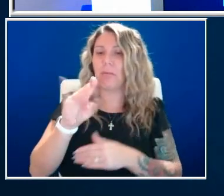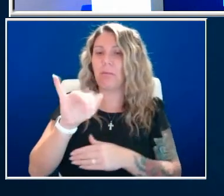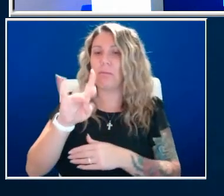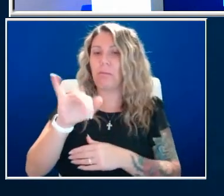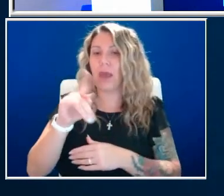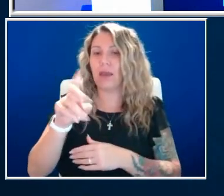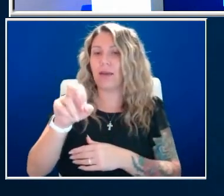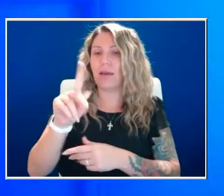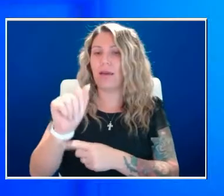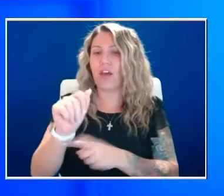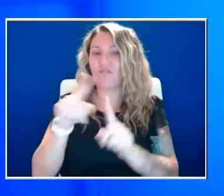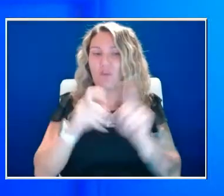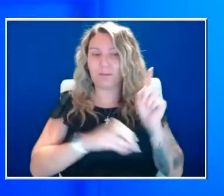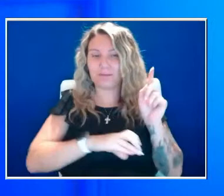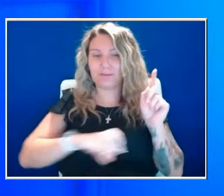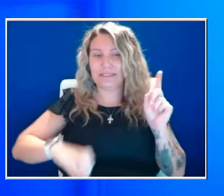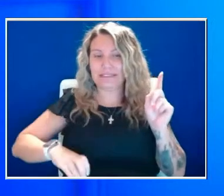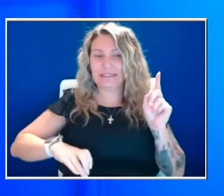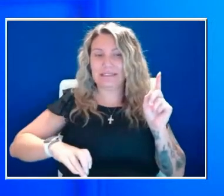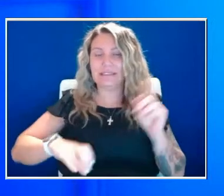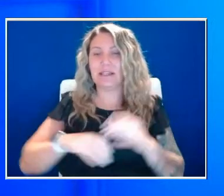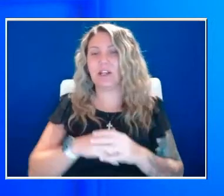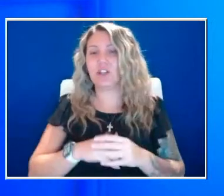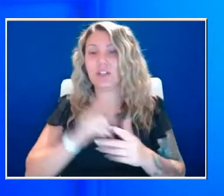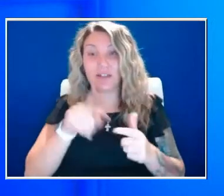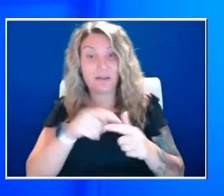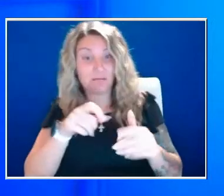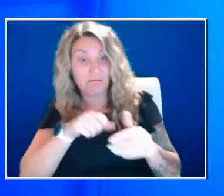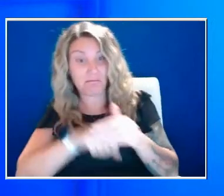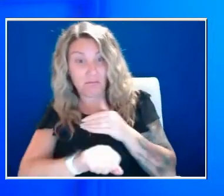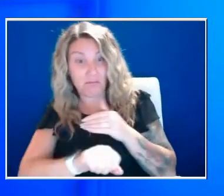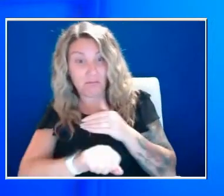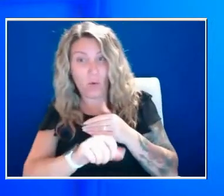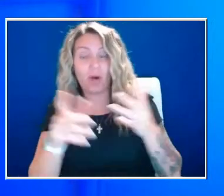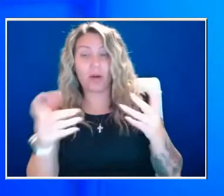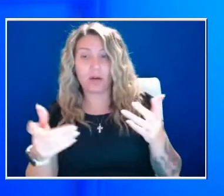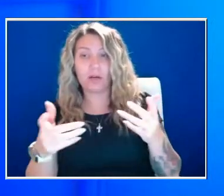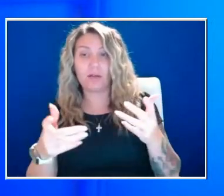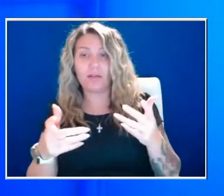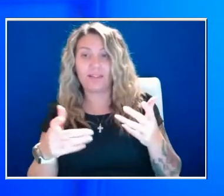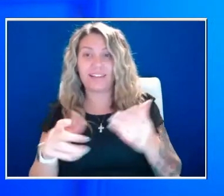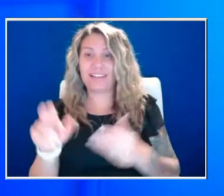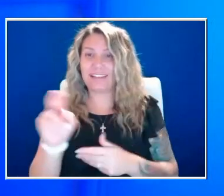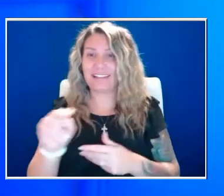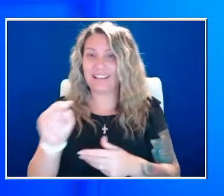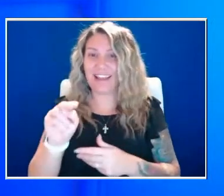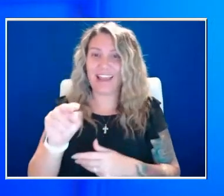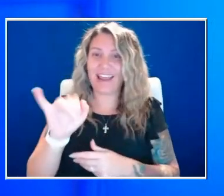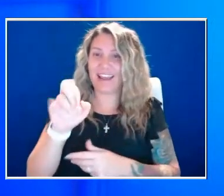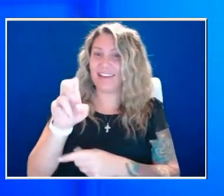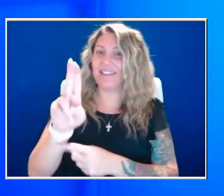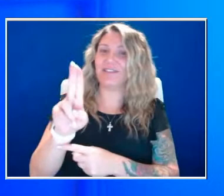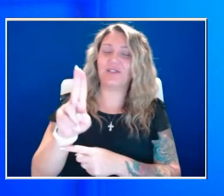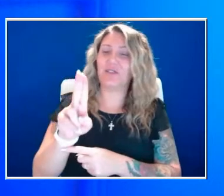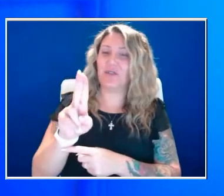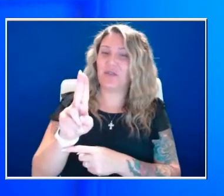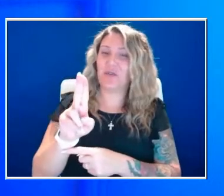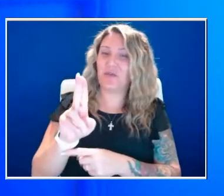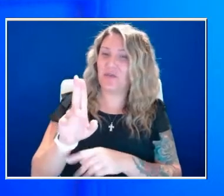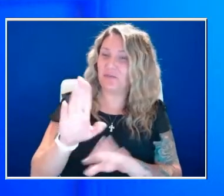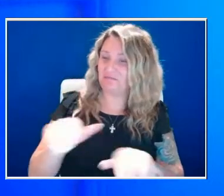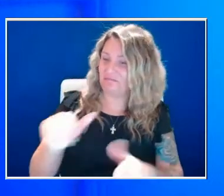so once Micah was born, then the neonatal intensive care unit pediatricians could take care of Micah, and I